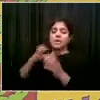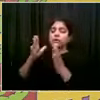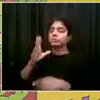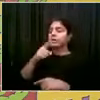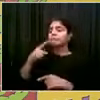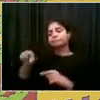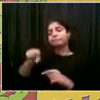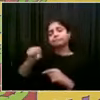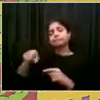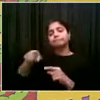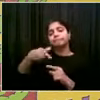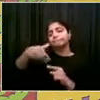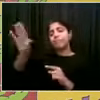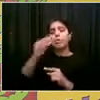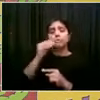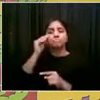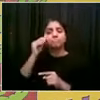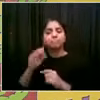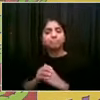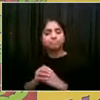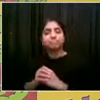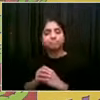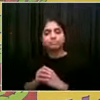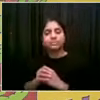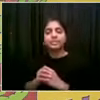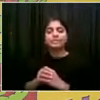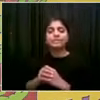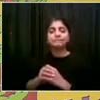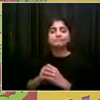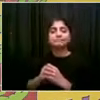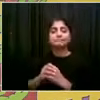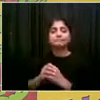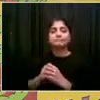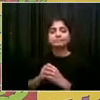level. Next, we have Dave from ABC7.